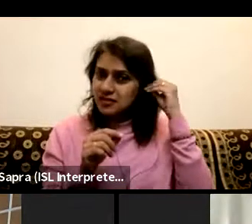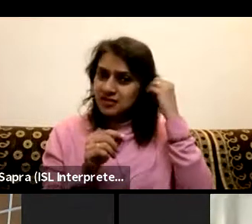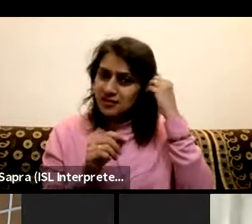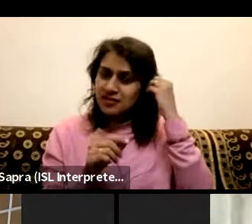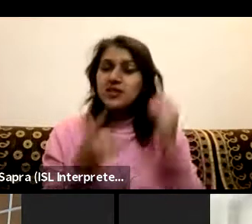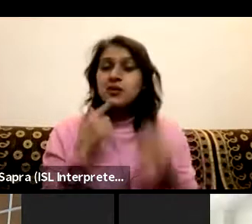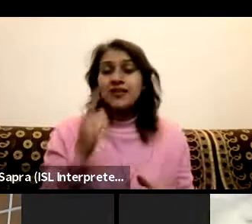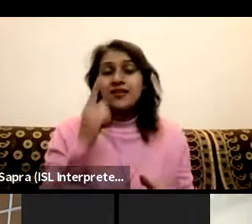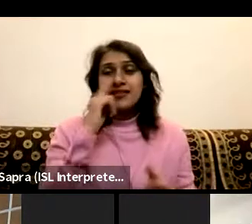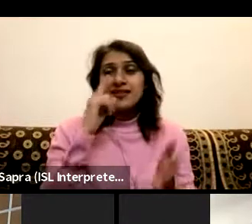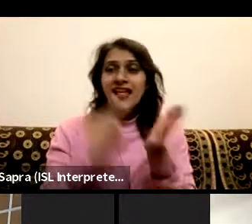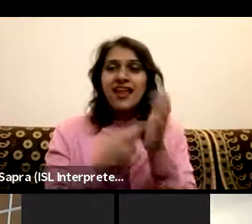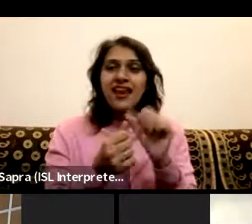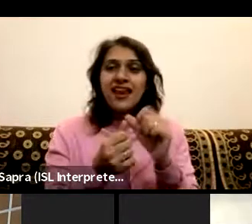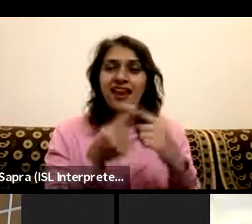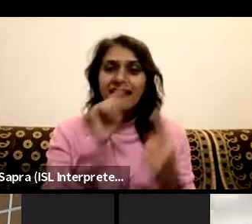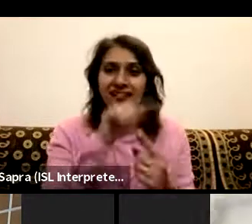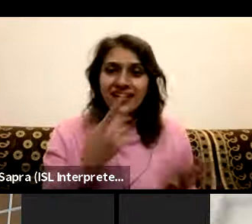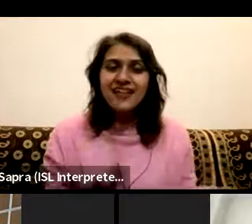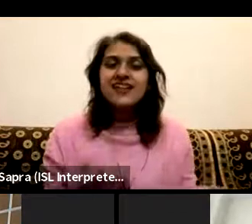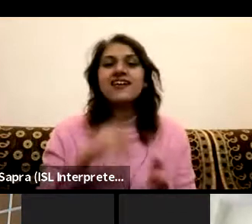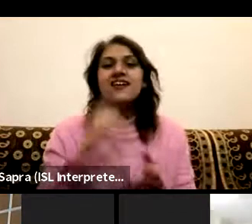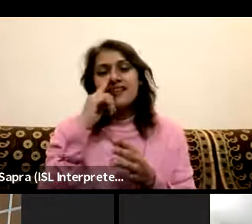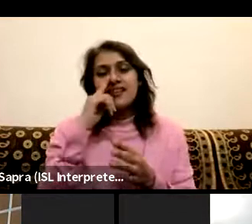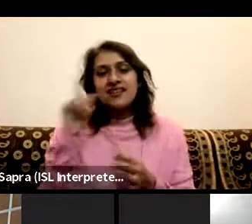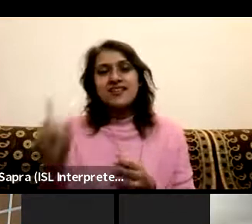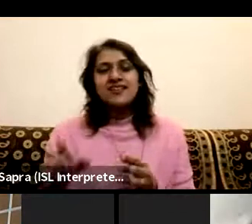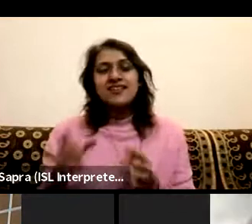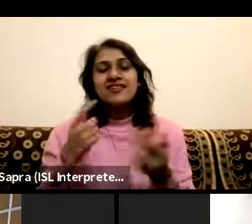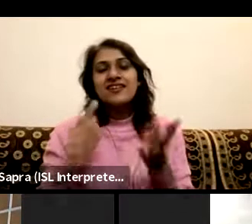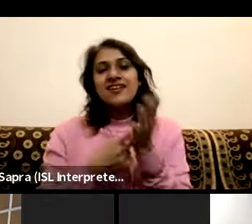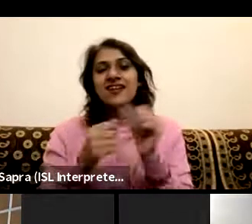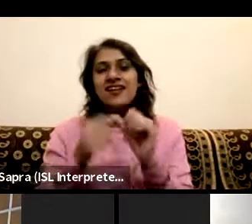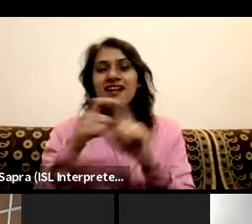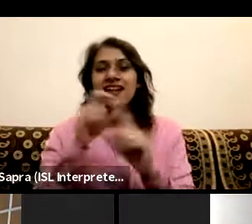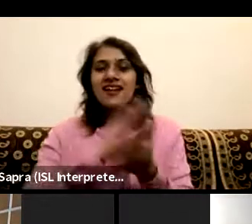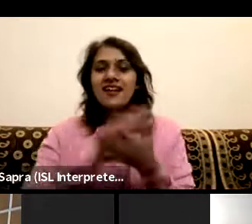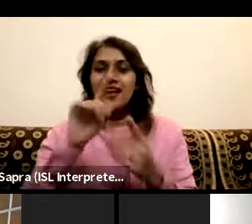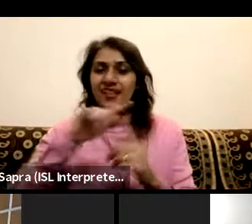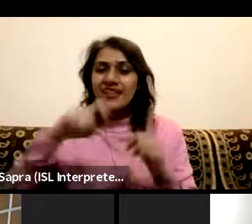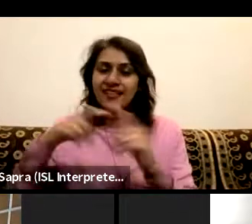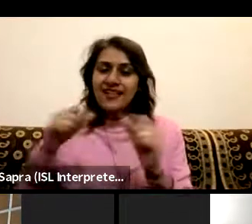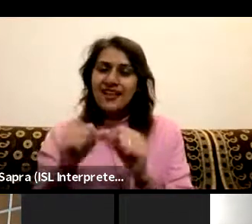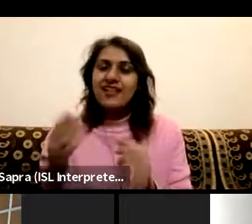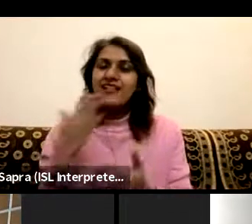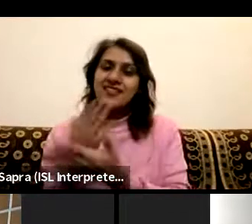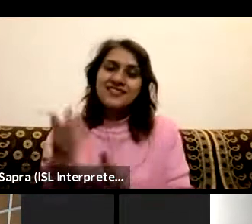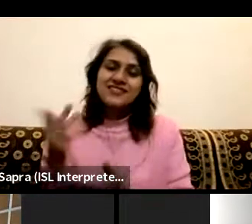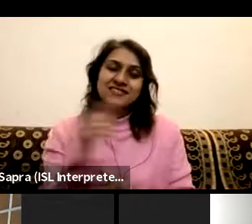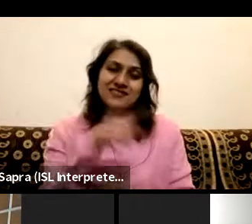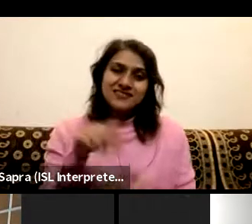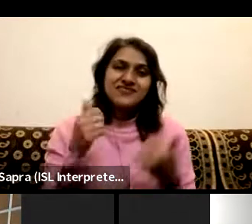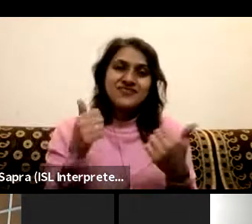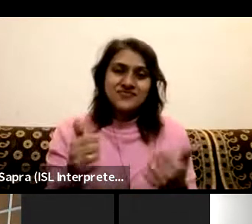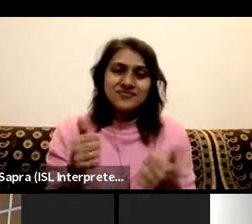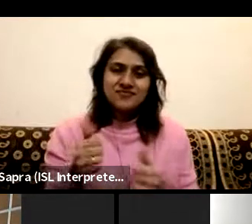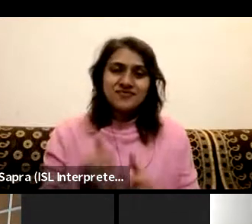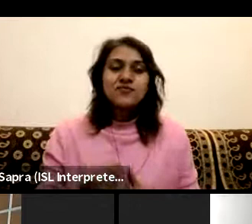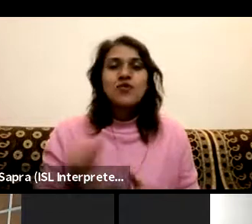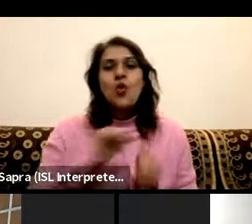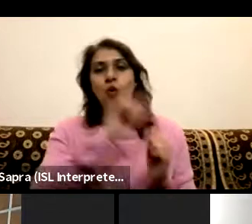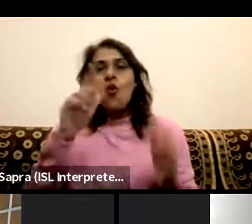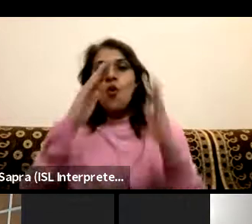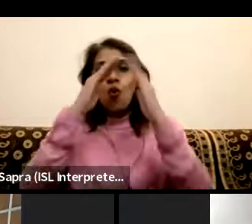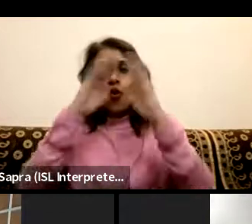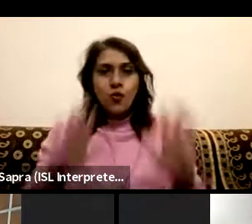and all the other participants present, wishing you a very warm good morning. And I hope everybody is keeping safe in